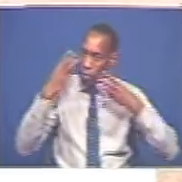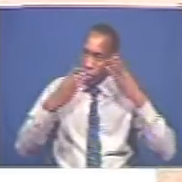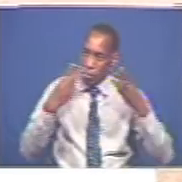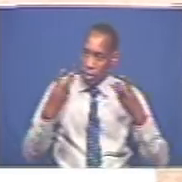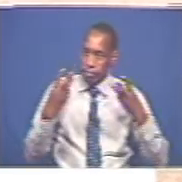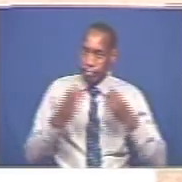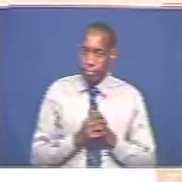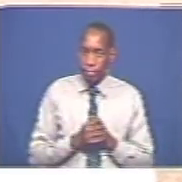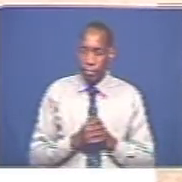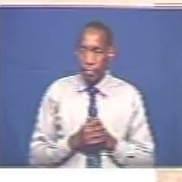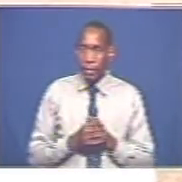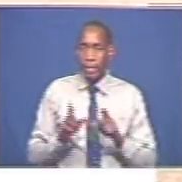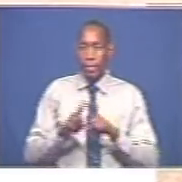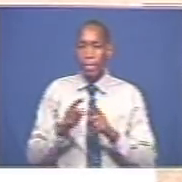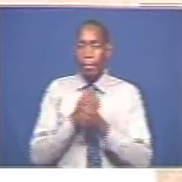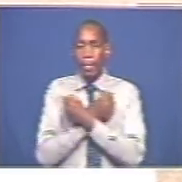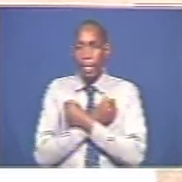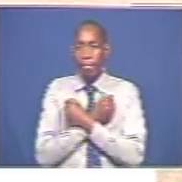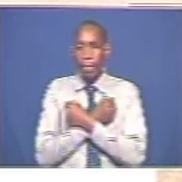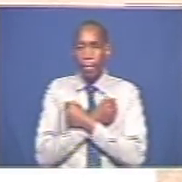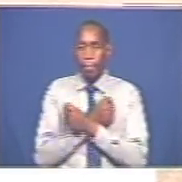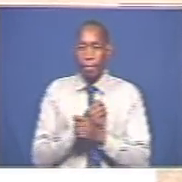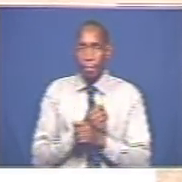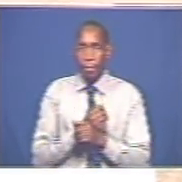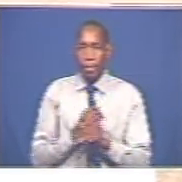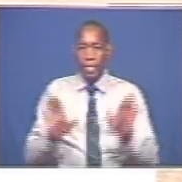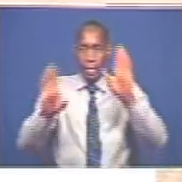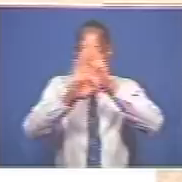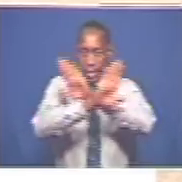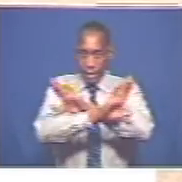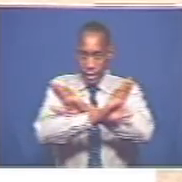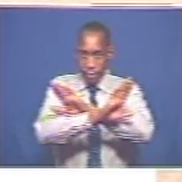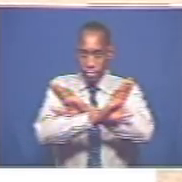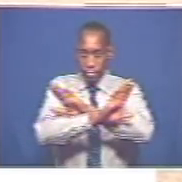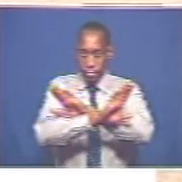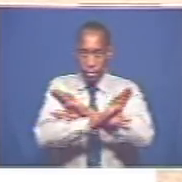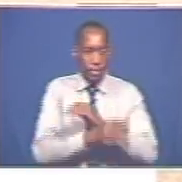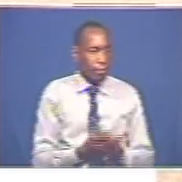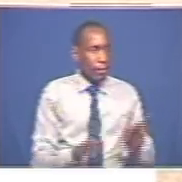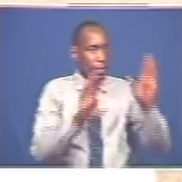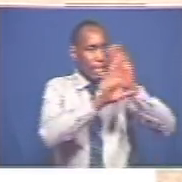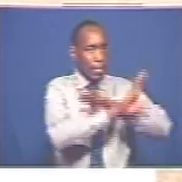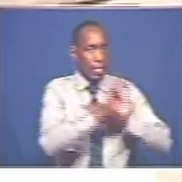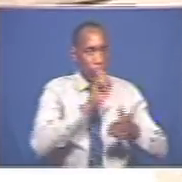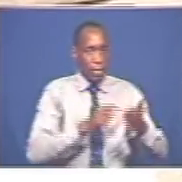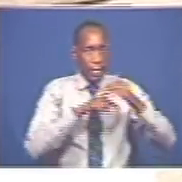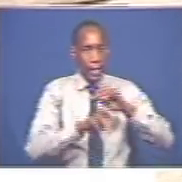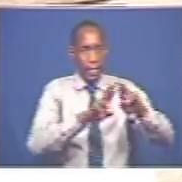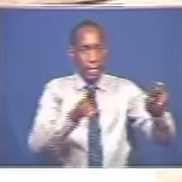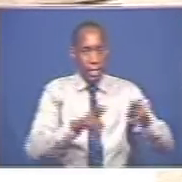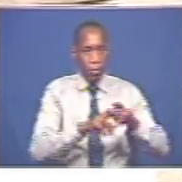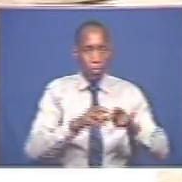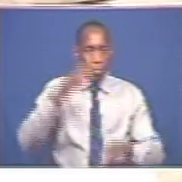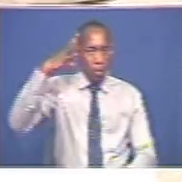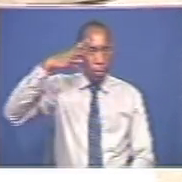tend to love darkness. Yeah. And then what goes through your mind is love dark. Darkness, like what? You enter into a room and you switch off? Yes, power?